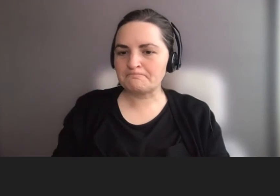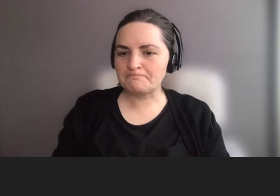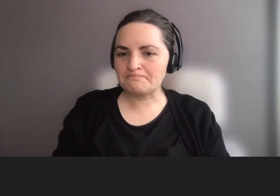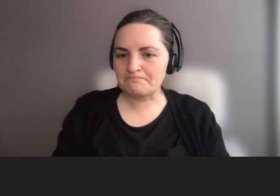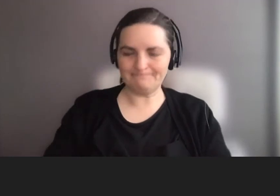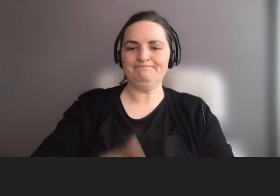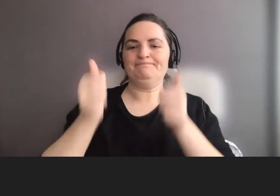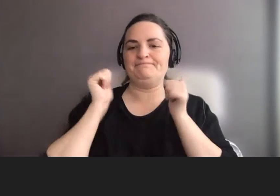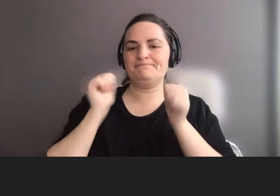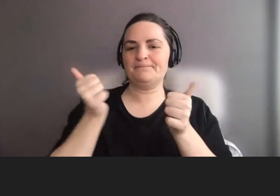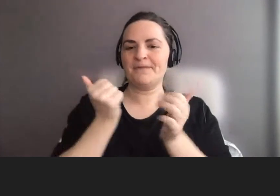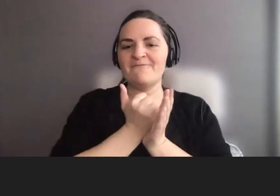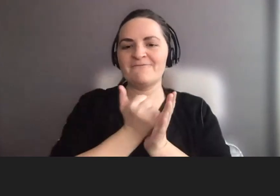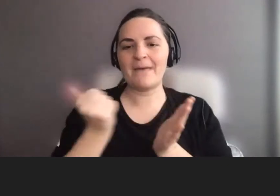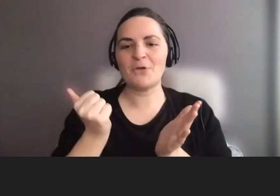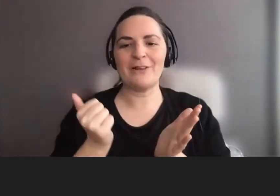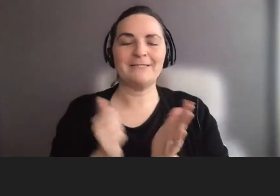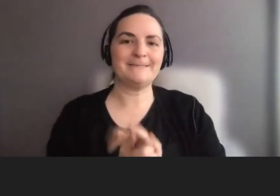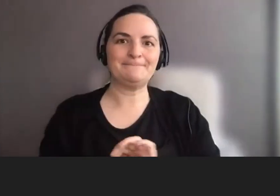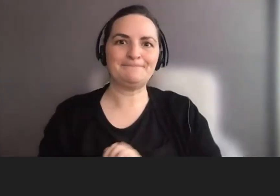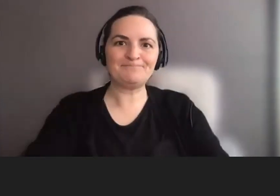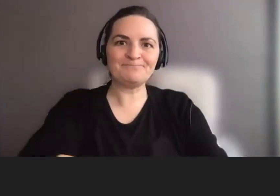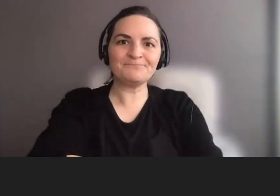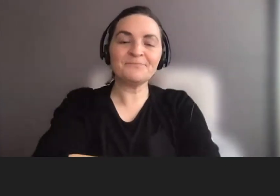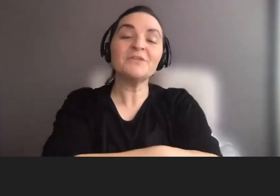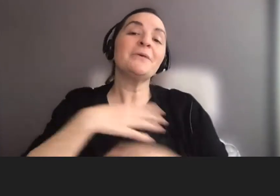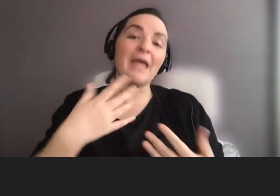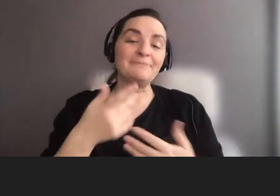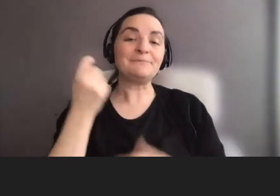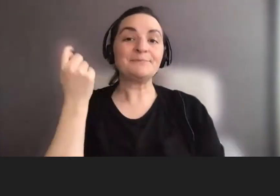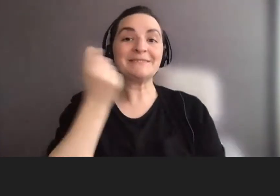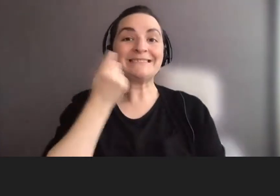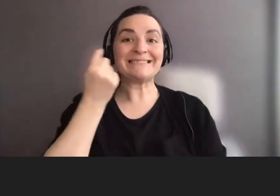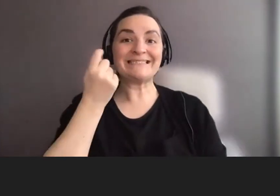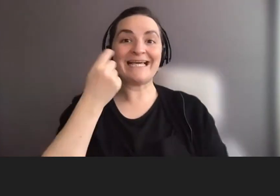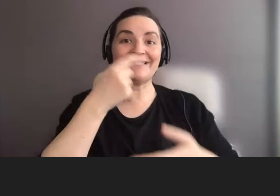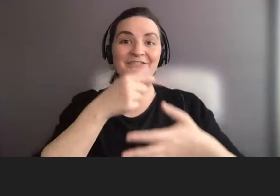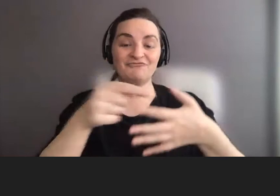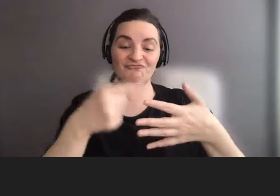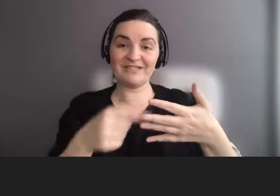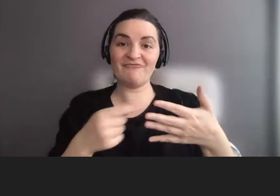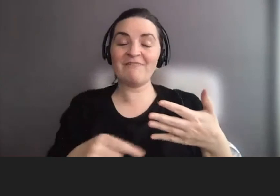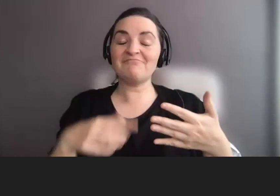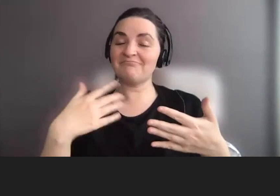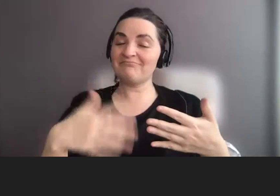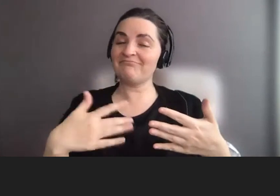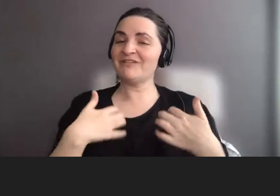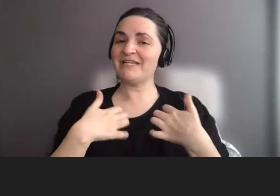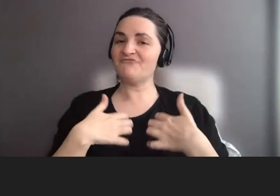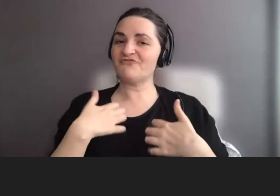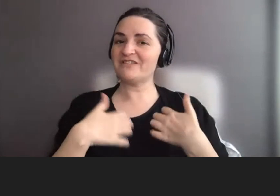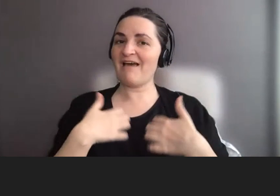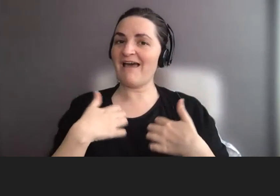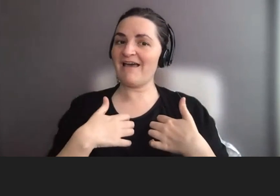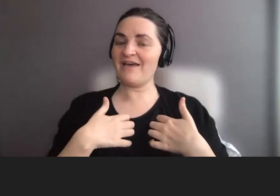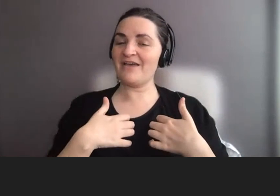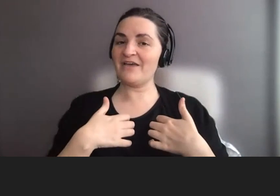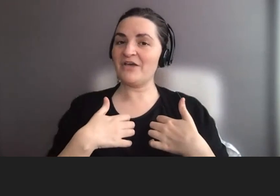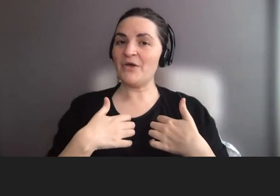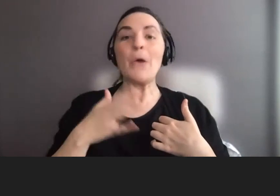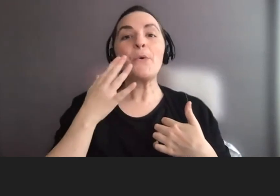And fabulous, Charlotte, that's great. So success criteria is a really interesting thing to think of. So in the examples that you look